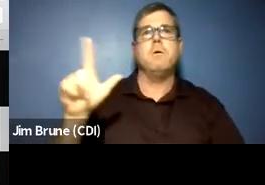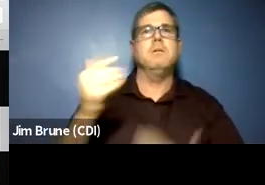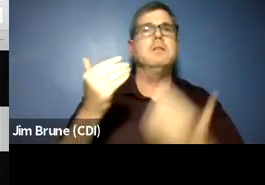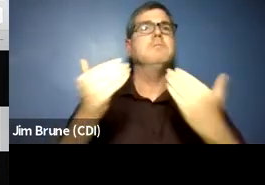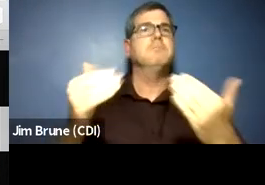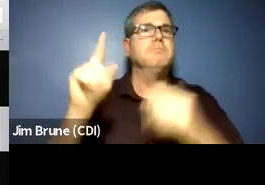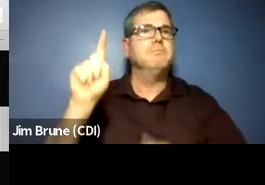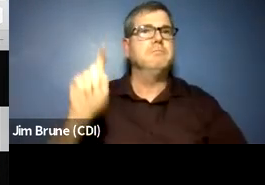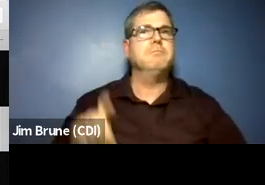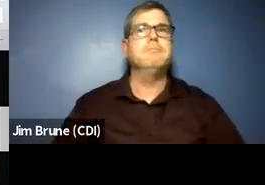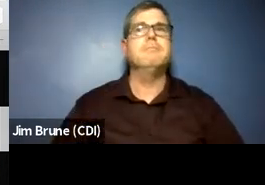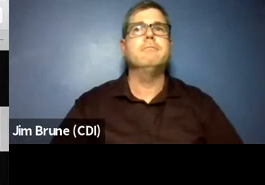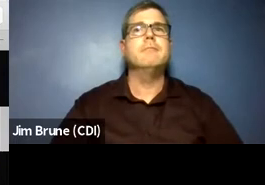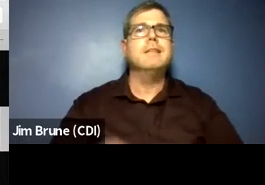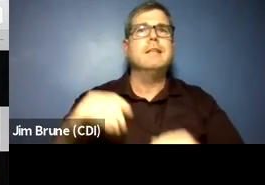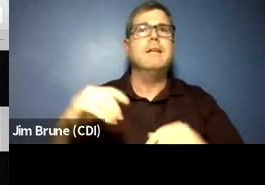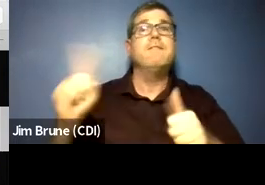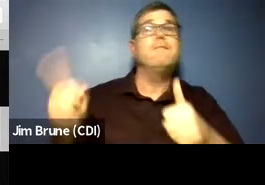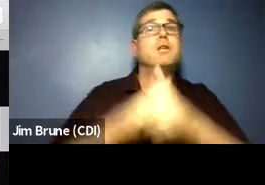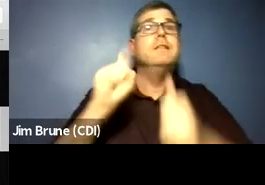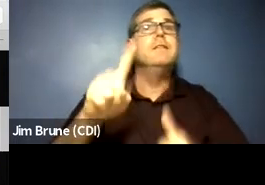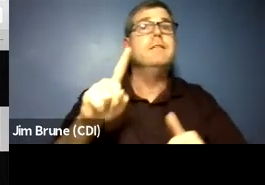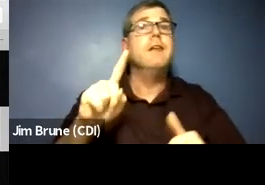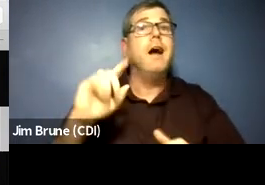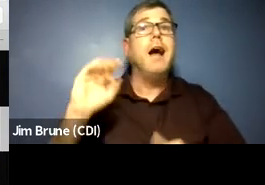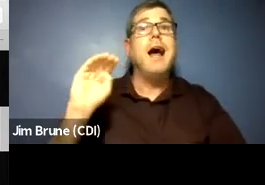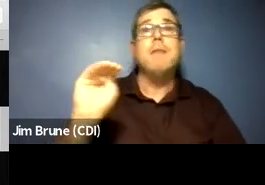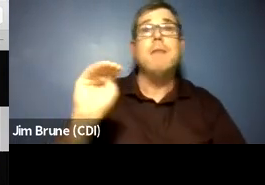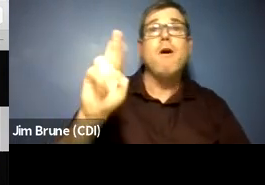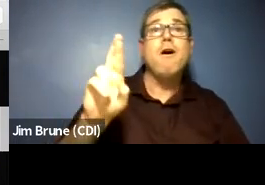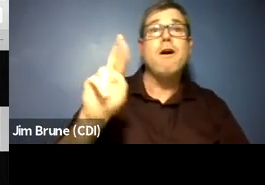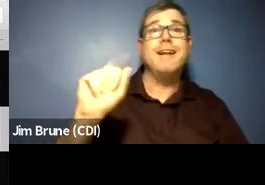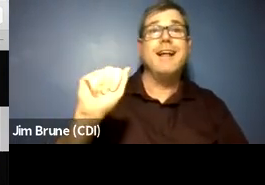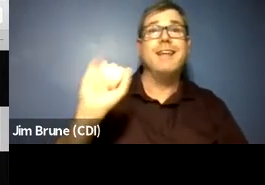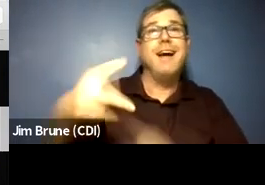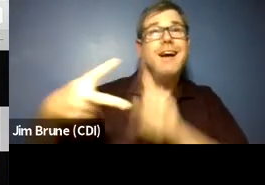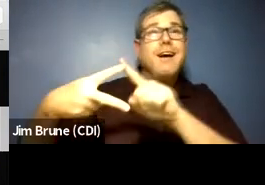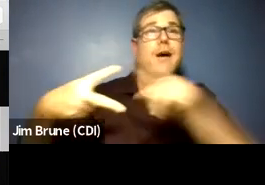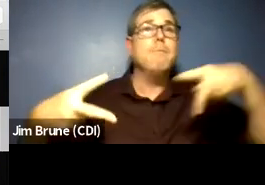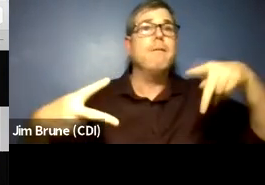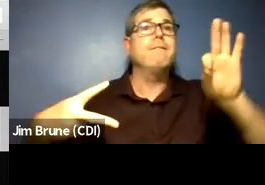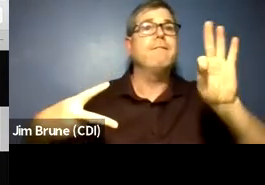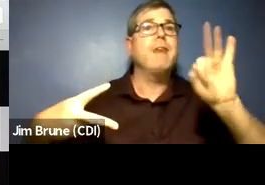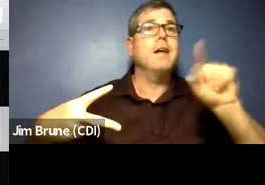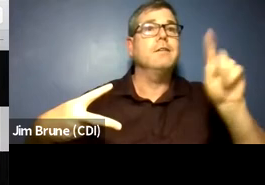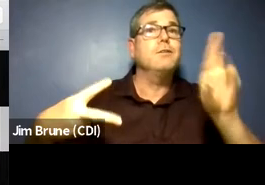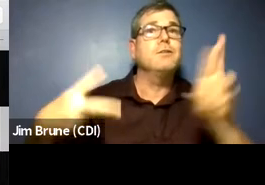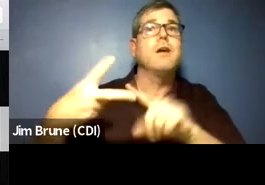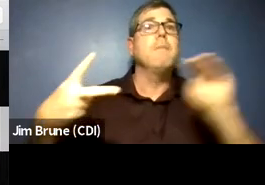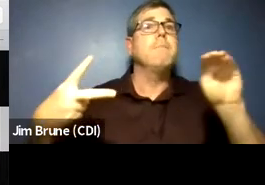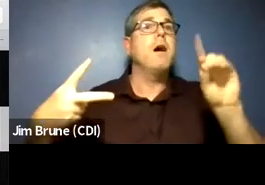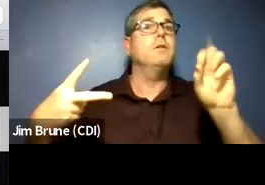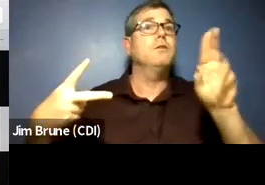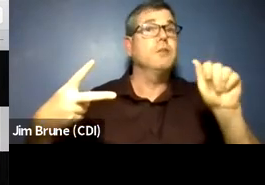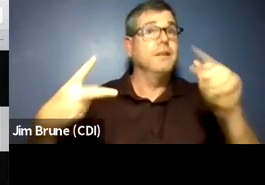How effective are the mRNA? These are the 2, this is the mRNA vaccines that I was talking about. There's 2 companies, Pfizer and Moderna, that developed